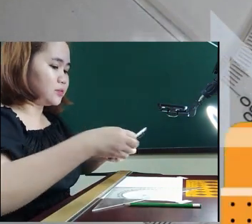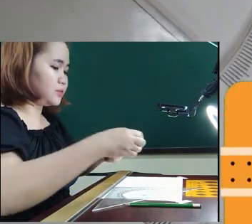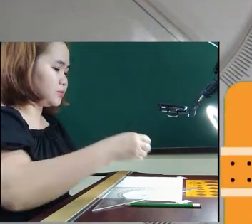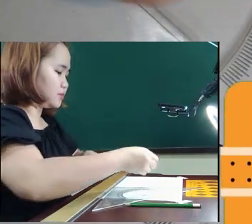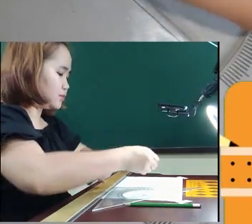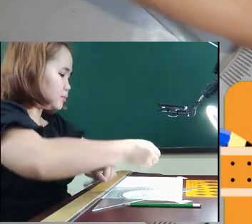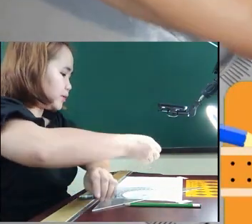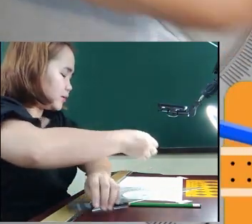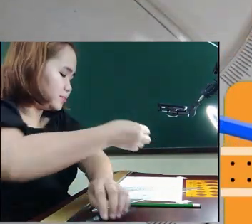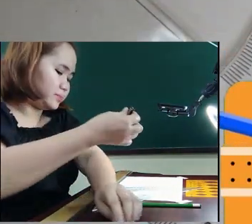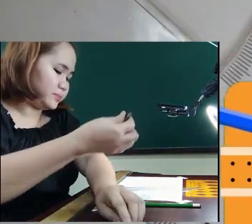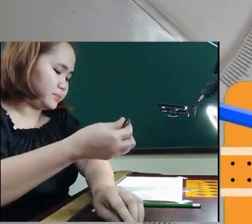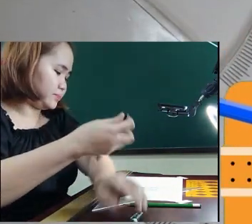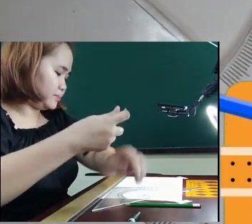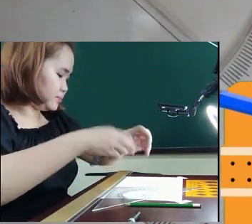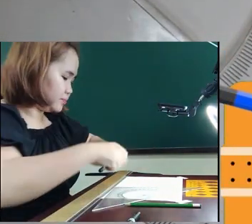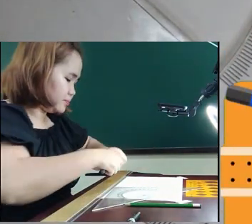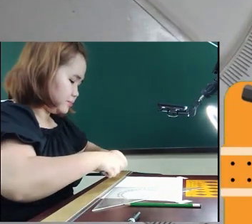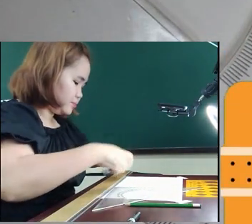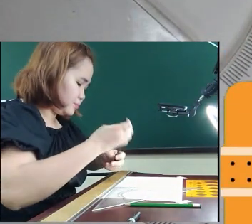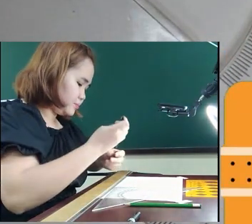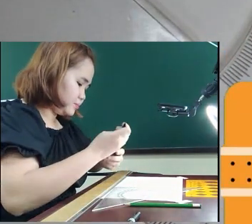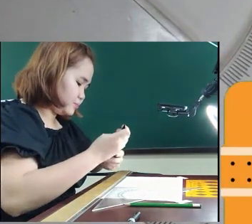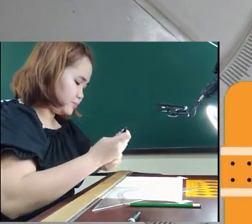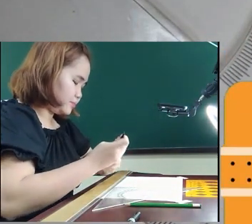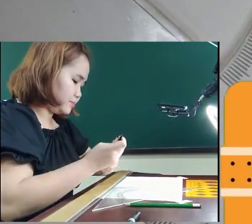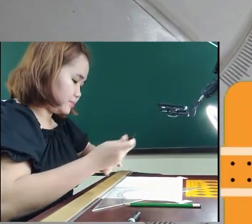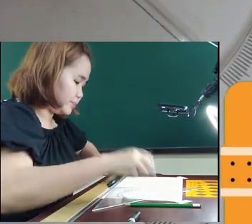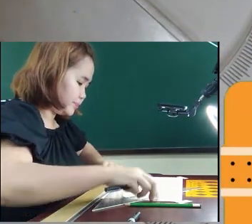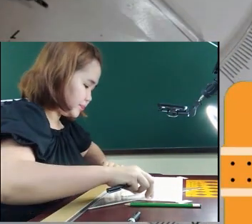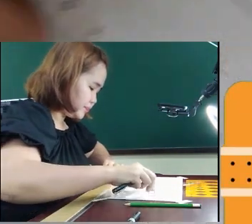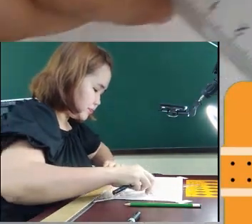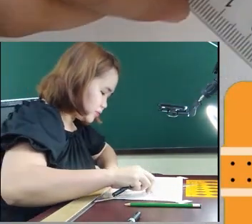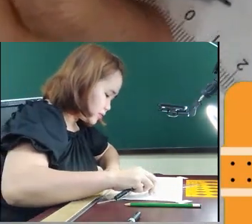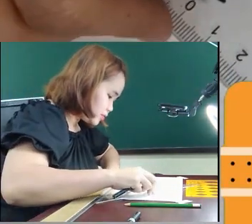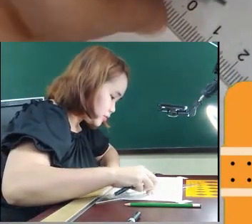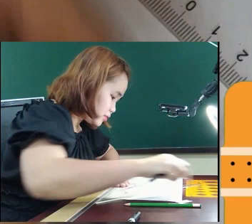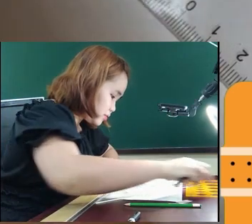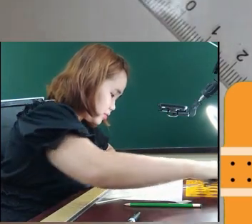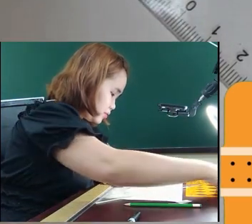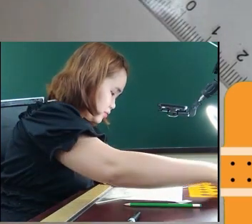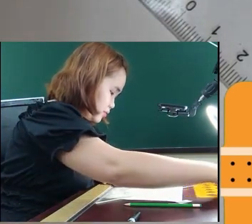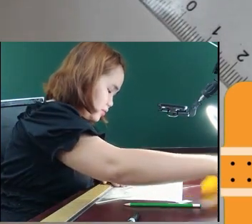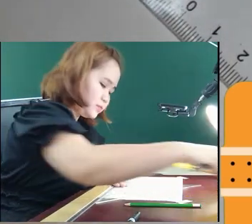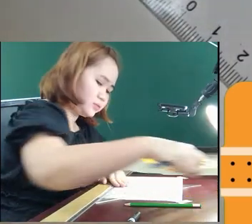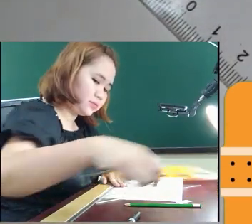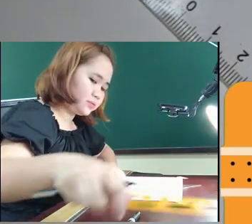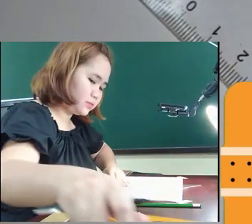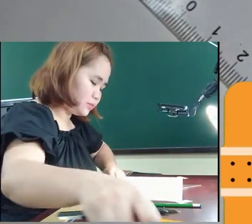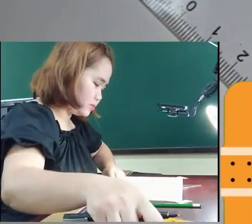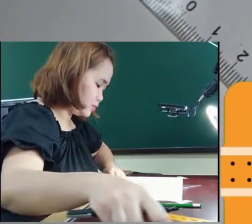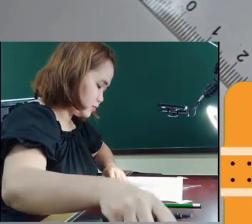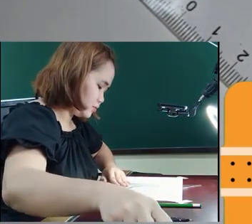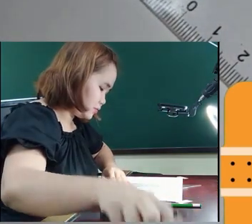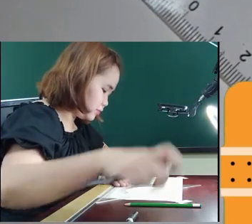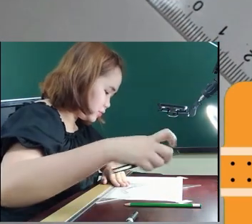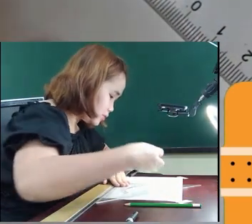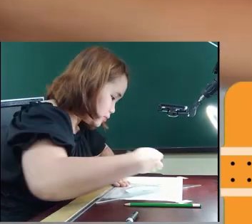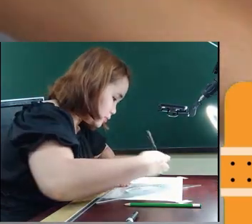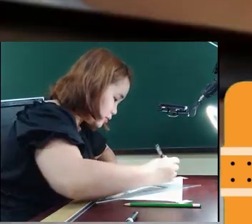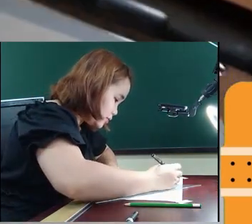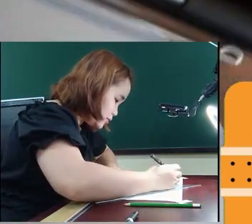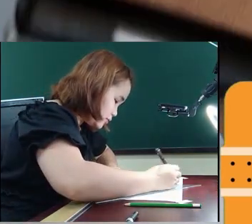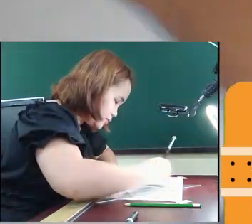Sixth, we may now ink our symbol using 0.5 pen for the wall and door